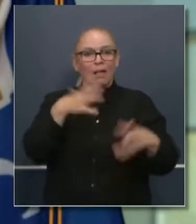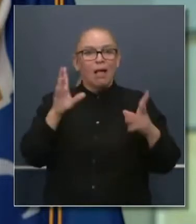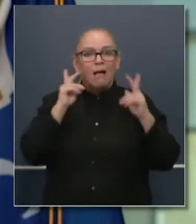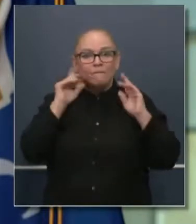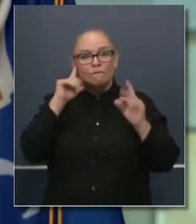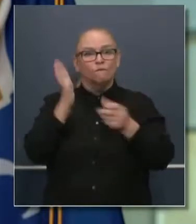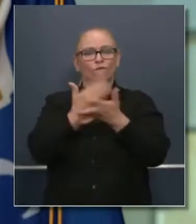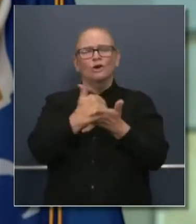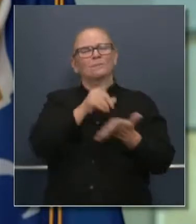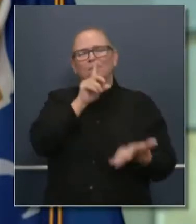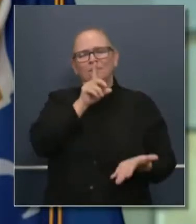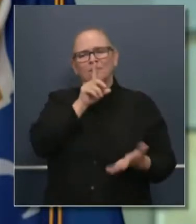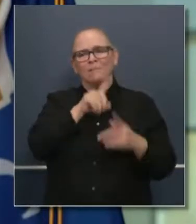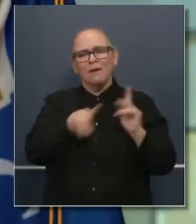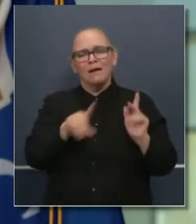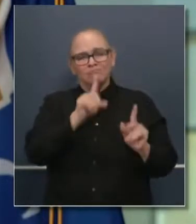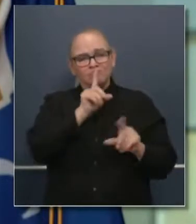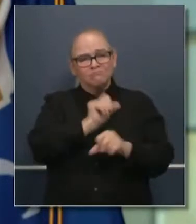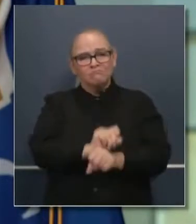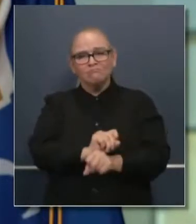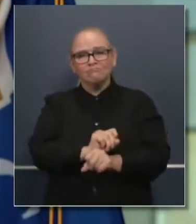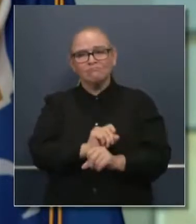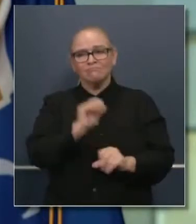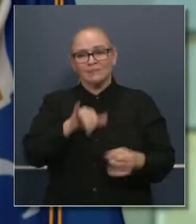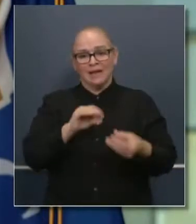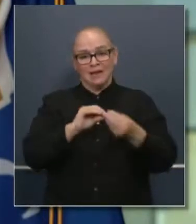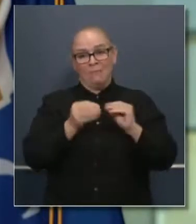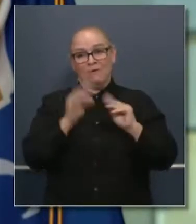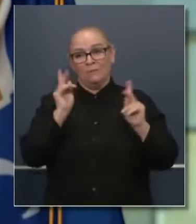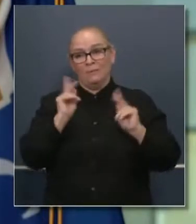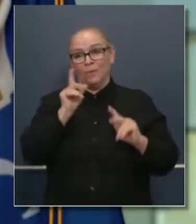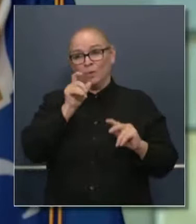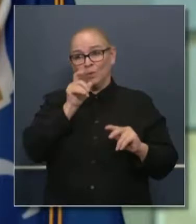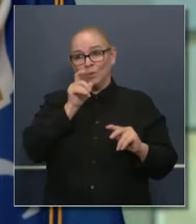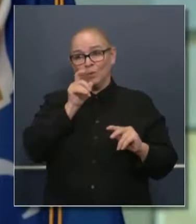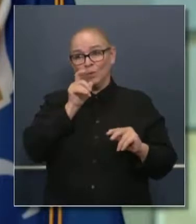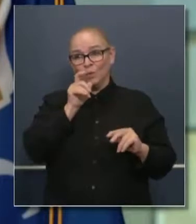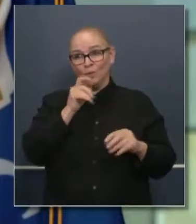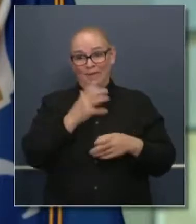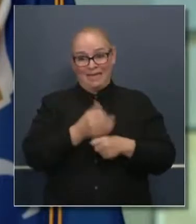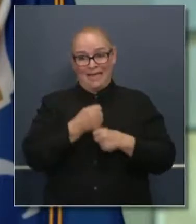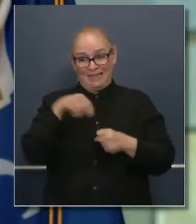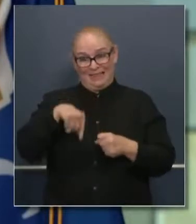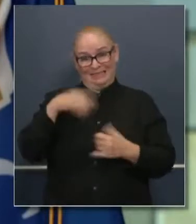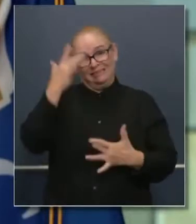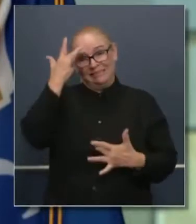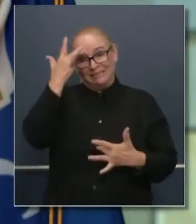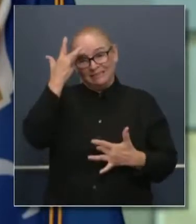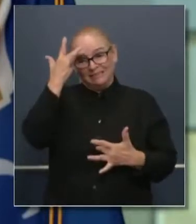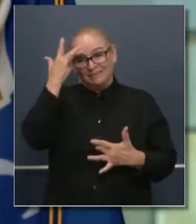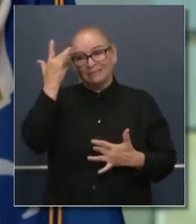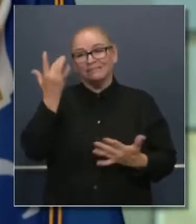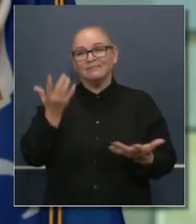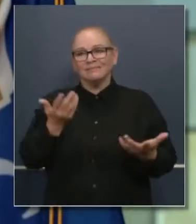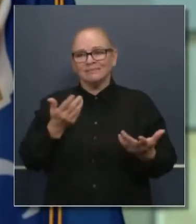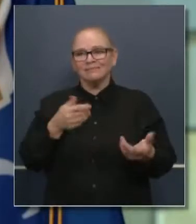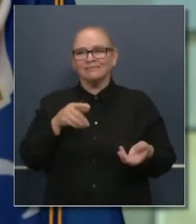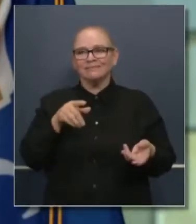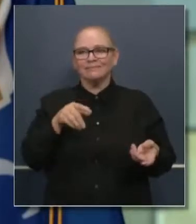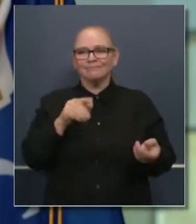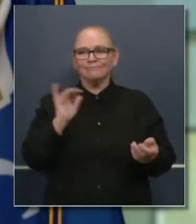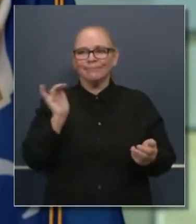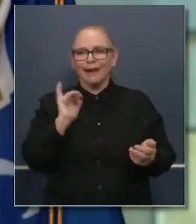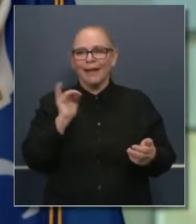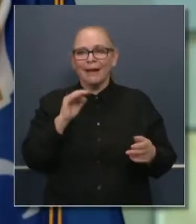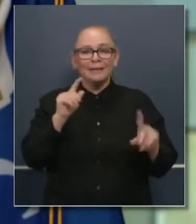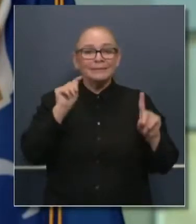true that number of people that contact this disease that are in their late teens, even